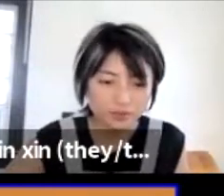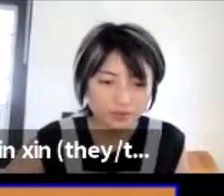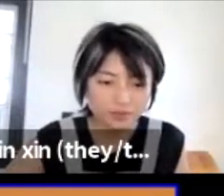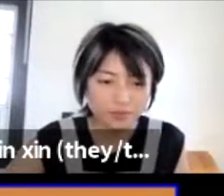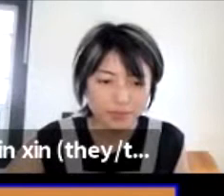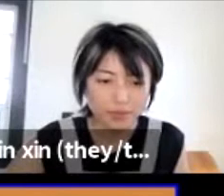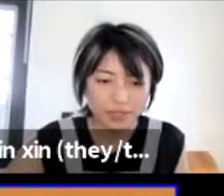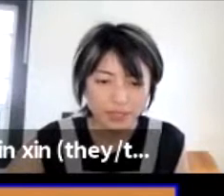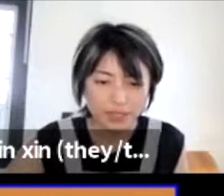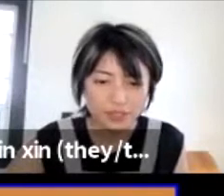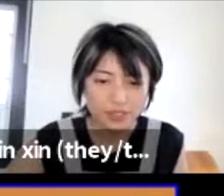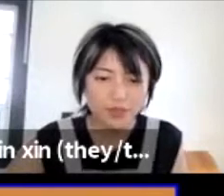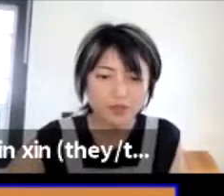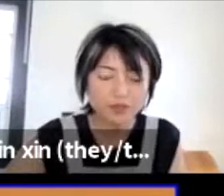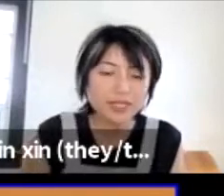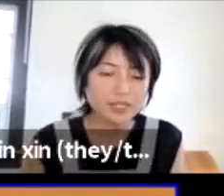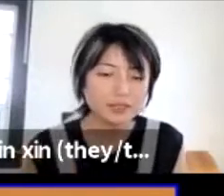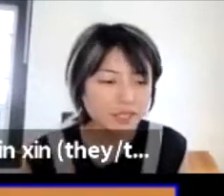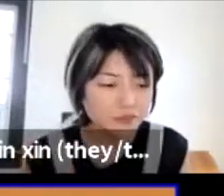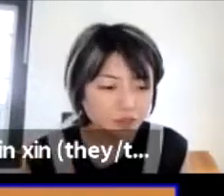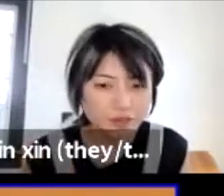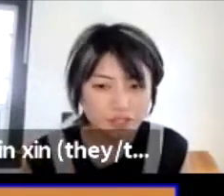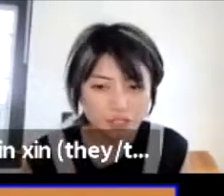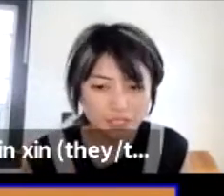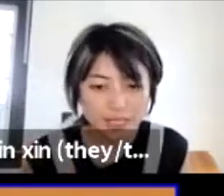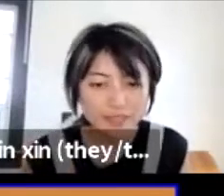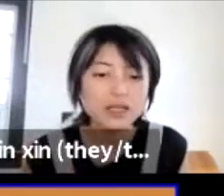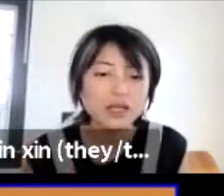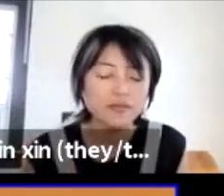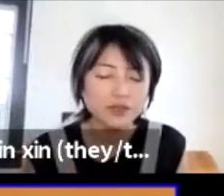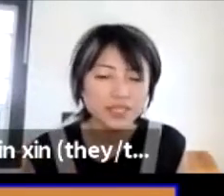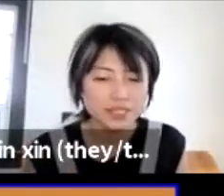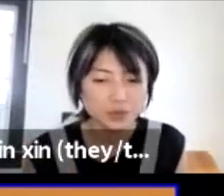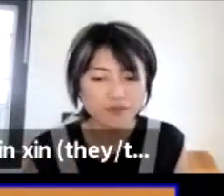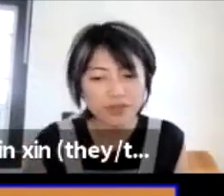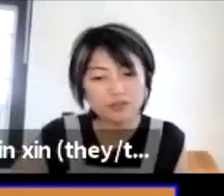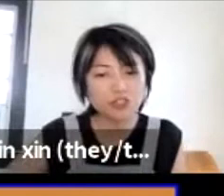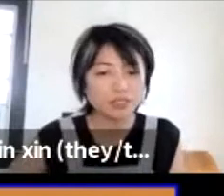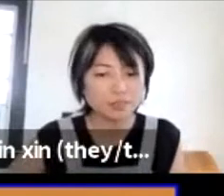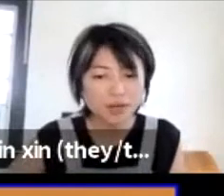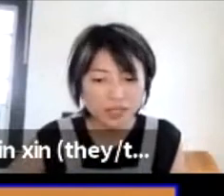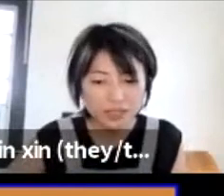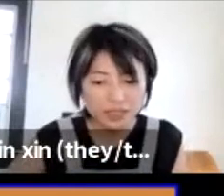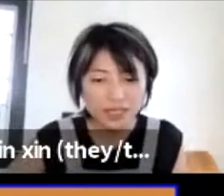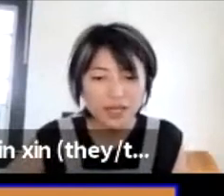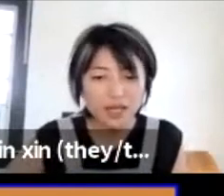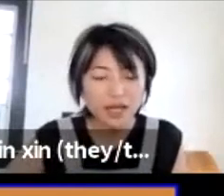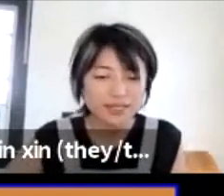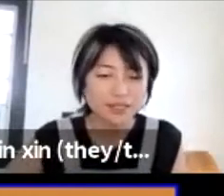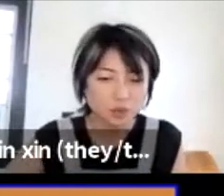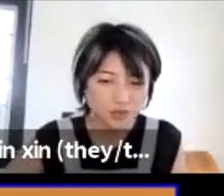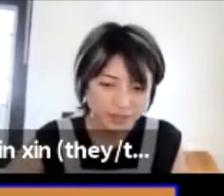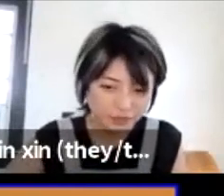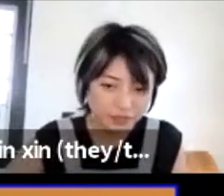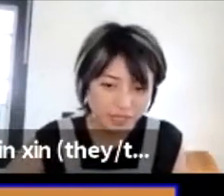Oh, and here's a separate thread. Thank you, Victoria, for starting that. Victoria said, has anyone failed digitally embodied? I